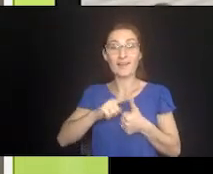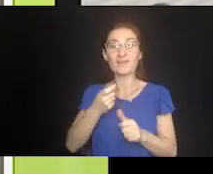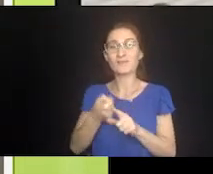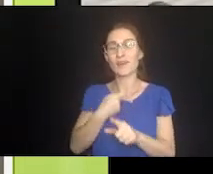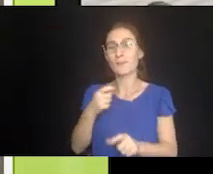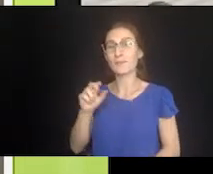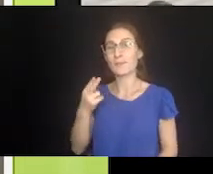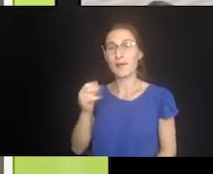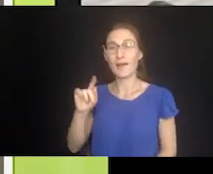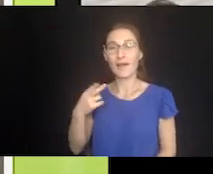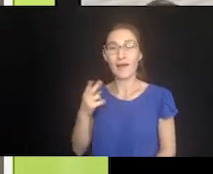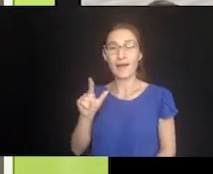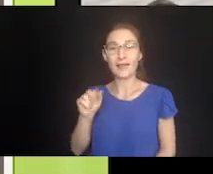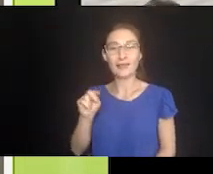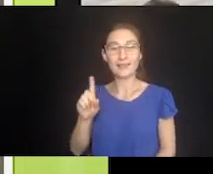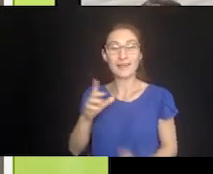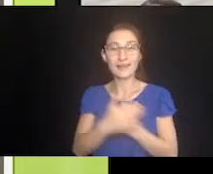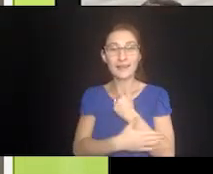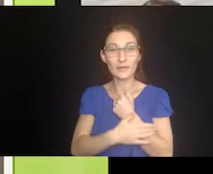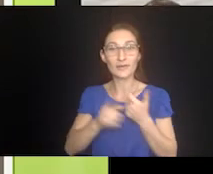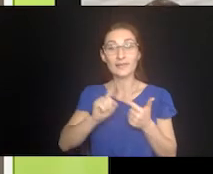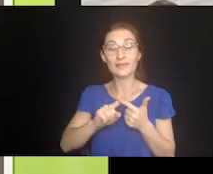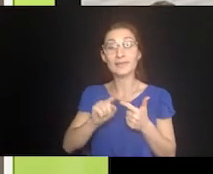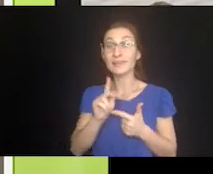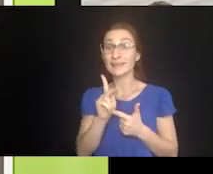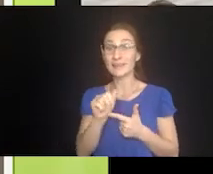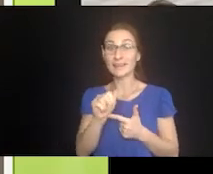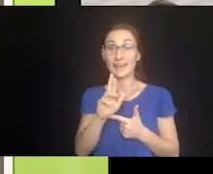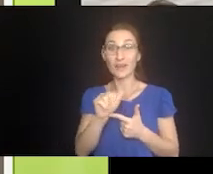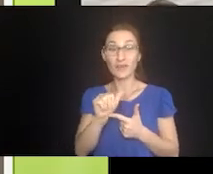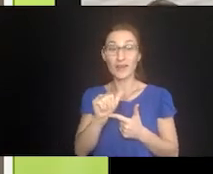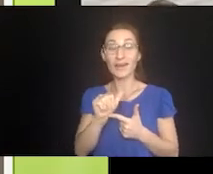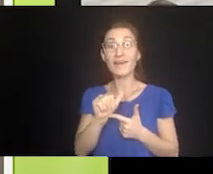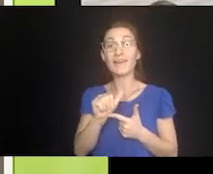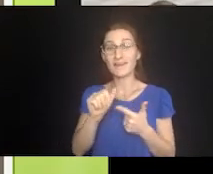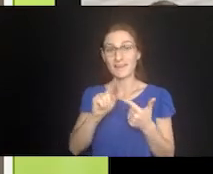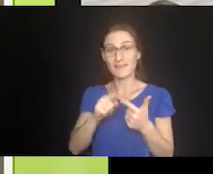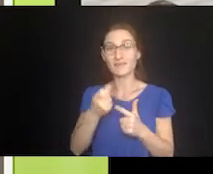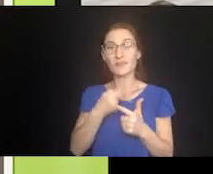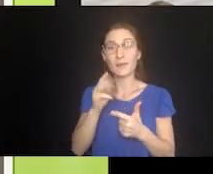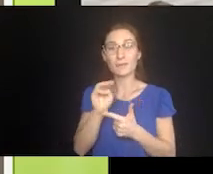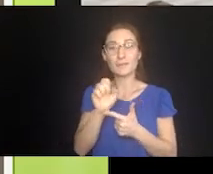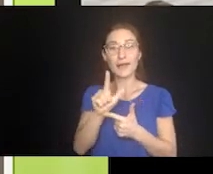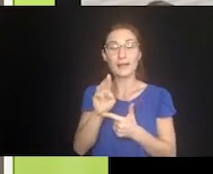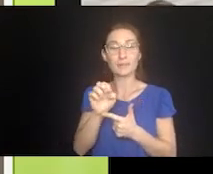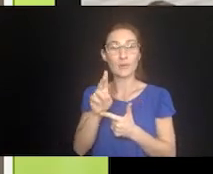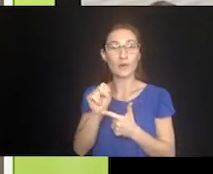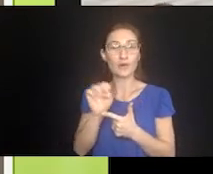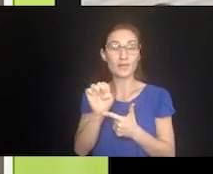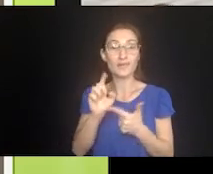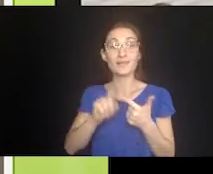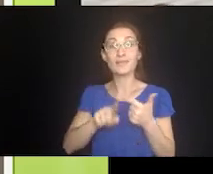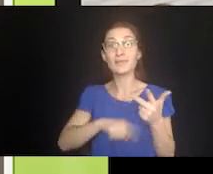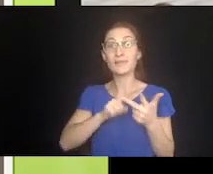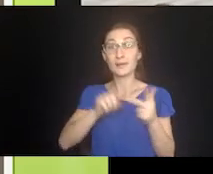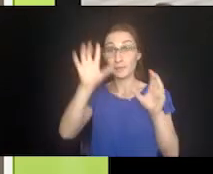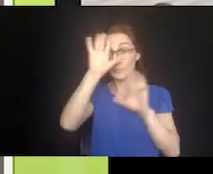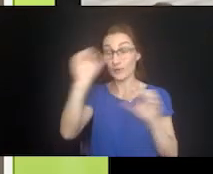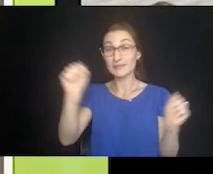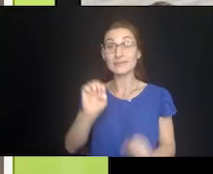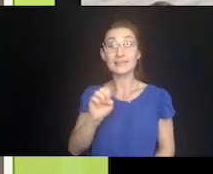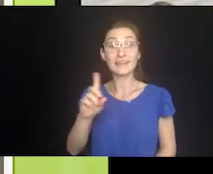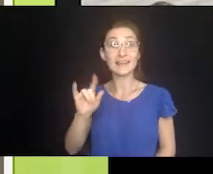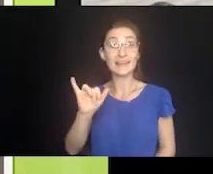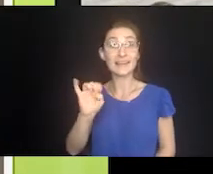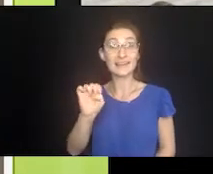have Sarah Canali from Highland County, Karen Meyer from Melbourne. We also have